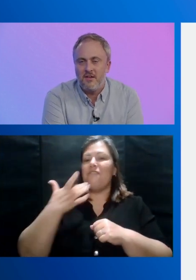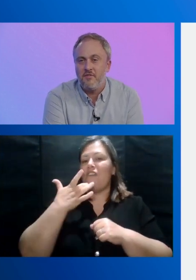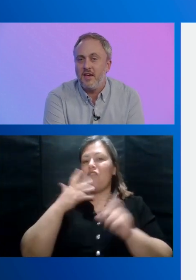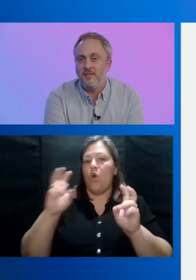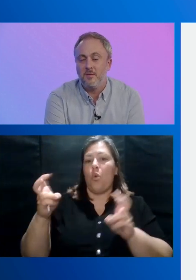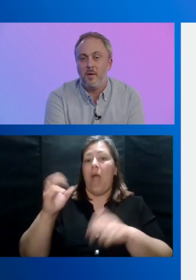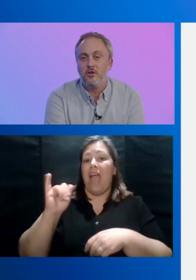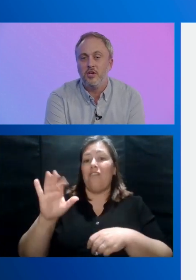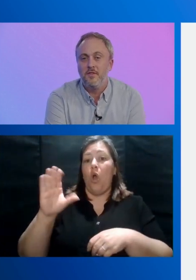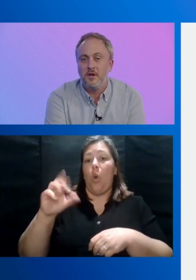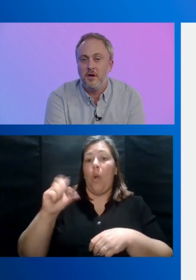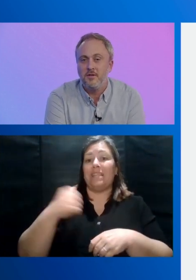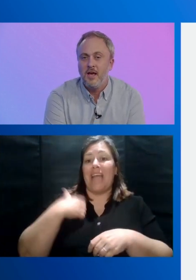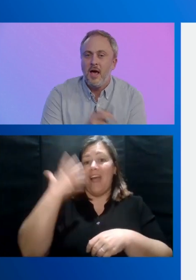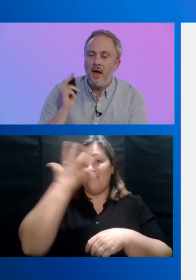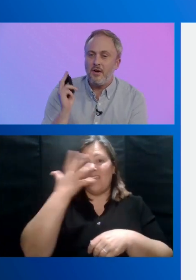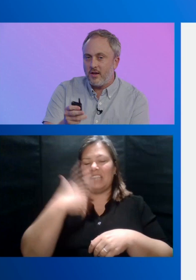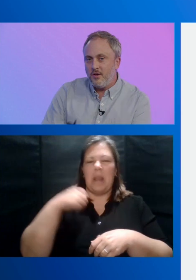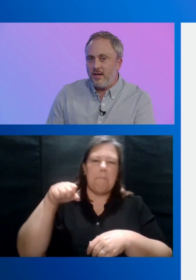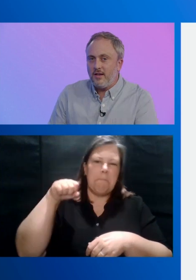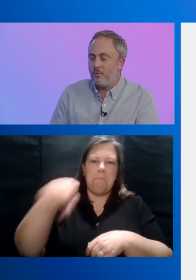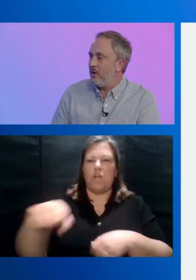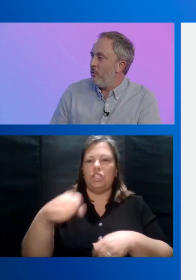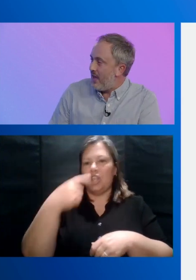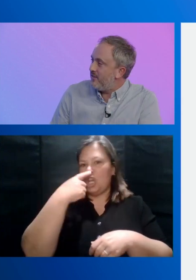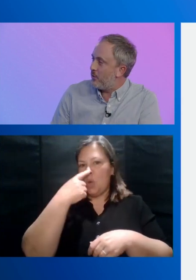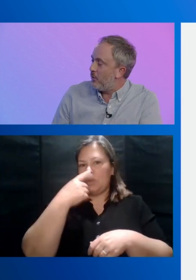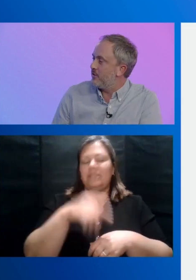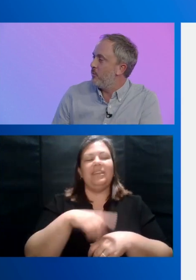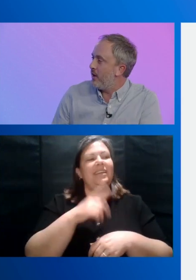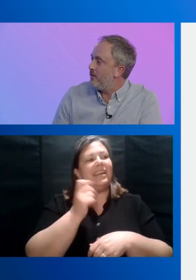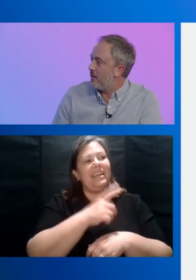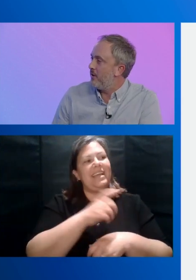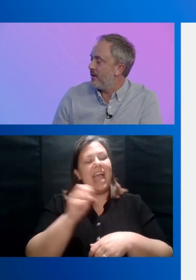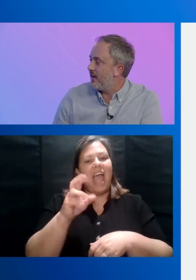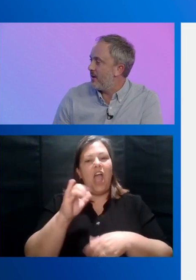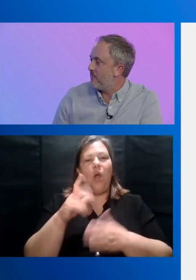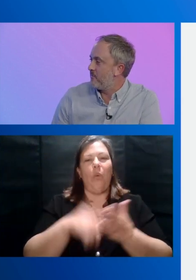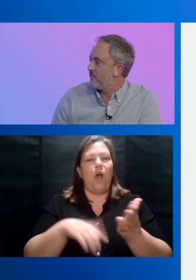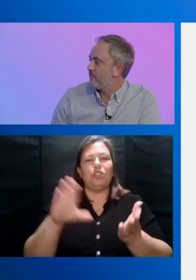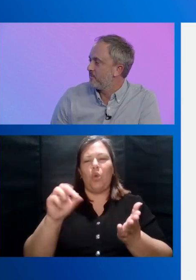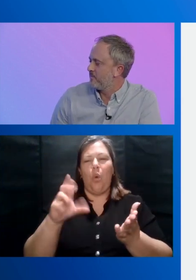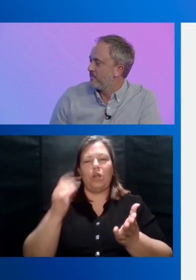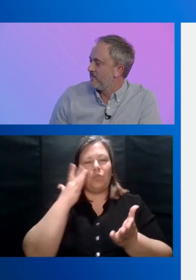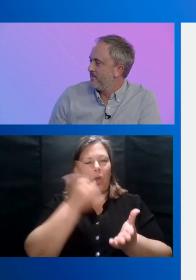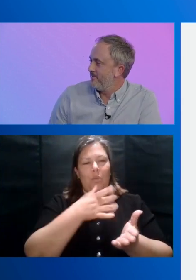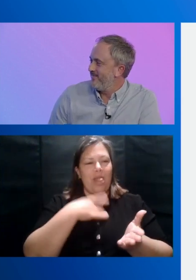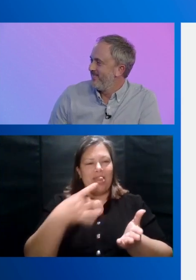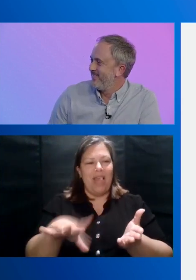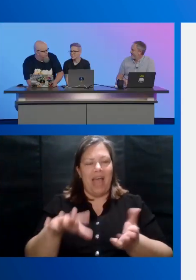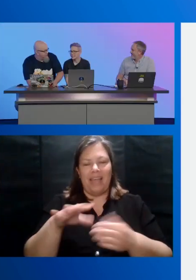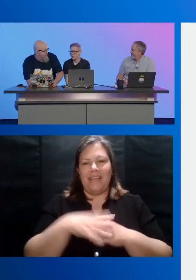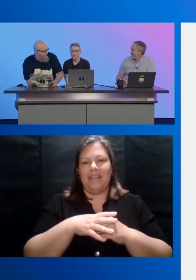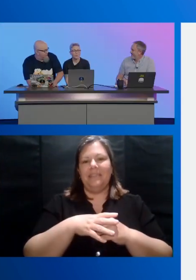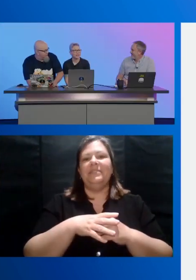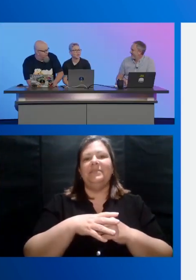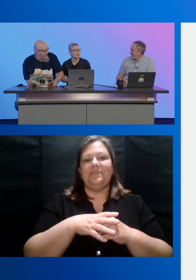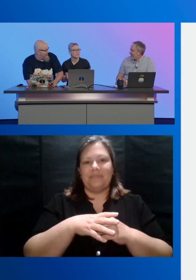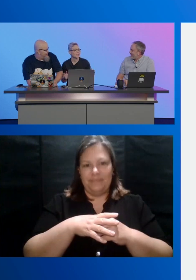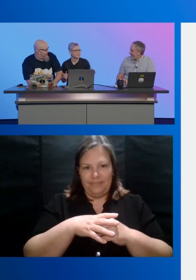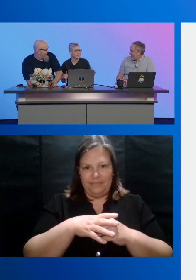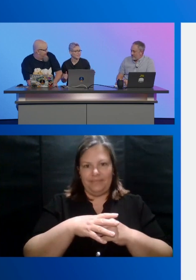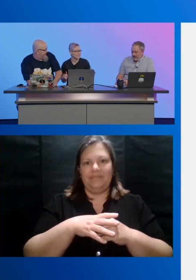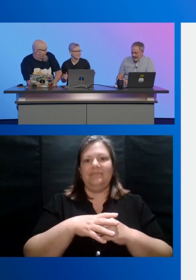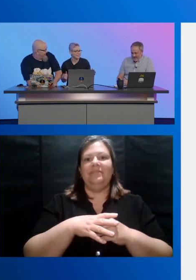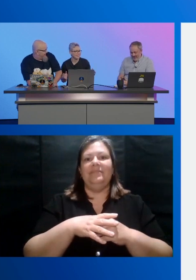cause had a face, I'd punch it in the nose. Eric, can you tell us what is cause and why you don't like it? Yes. I don't. Wait, yeah.